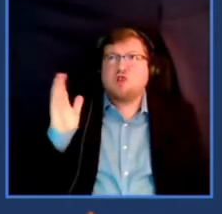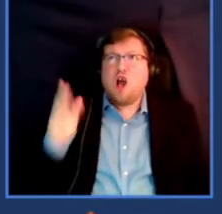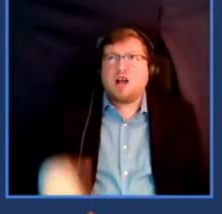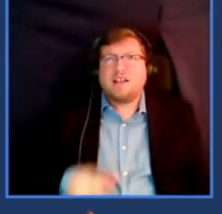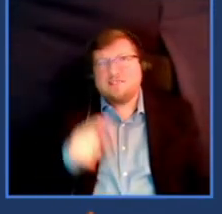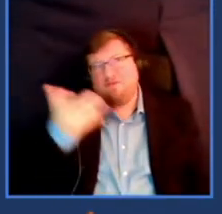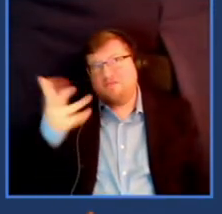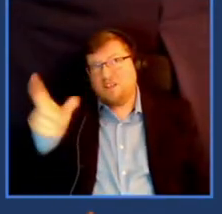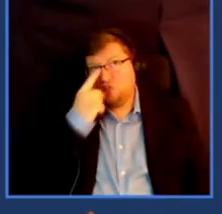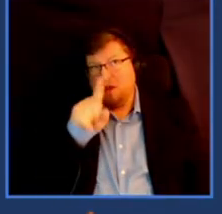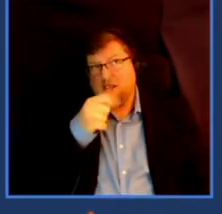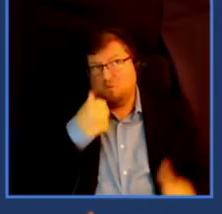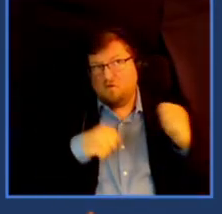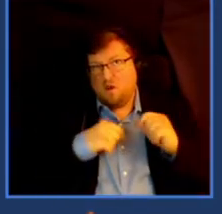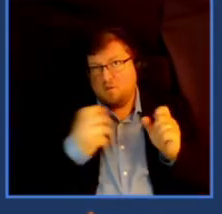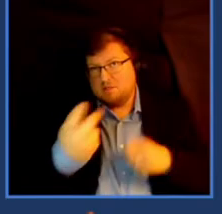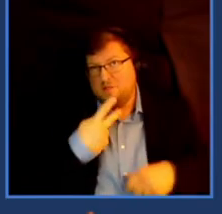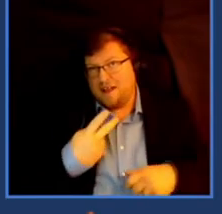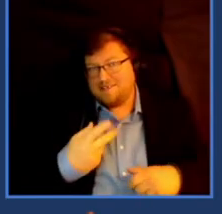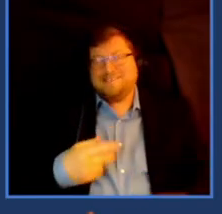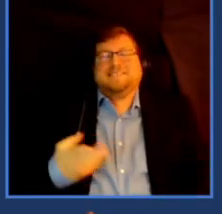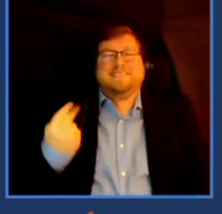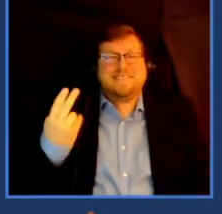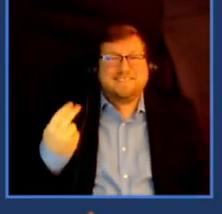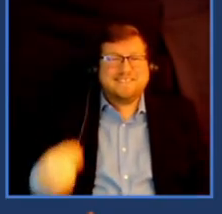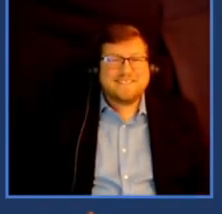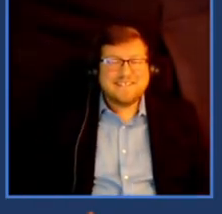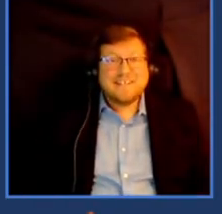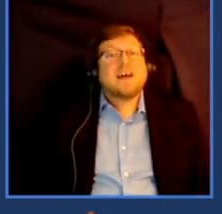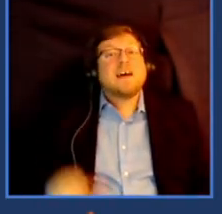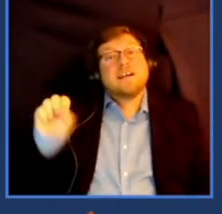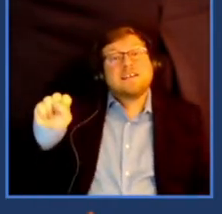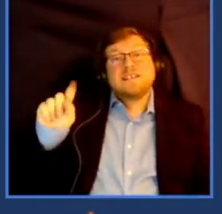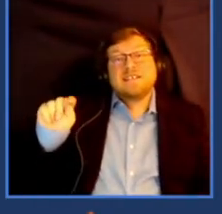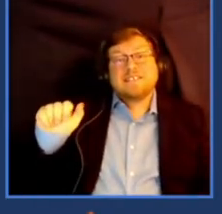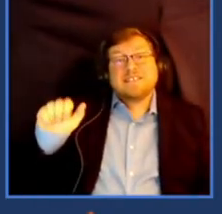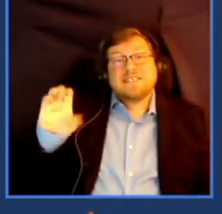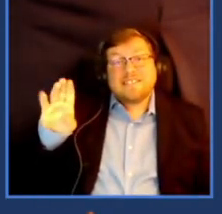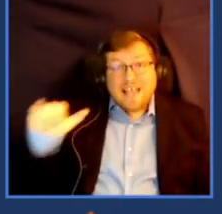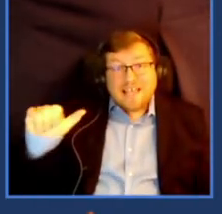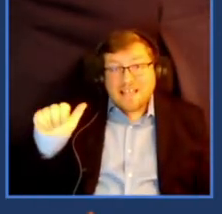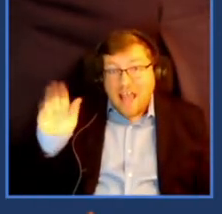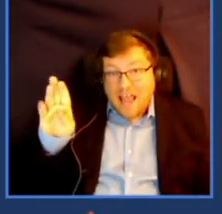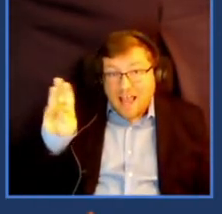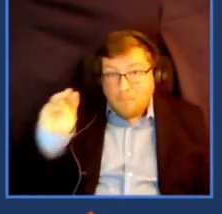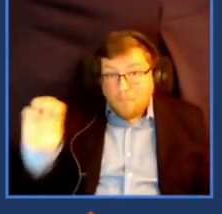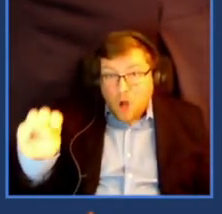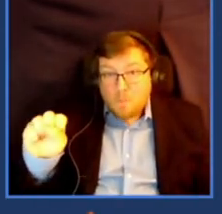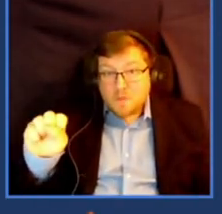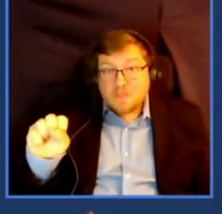here. And let's hear it for Stacey Abrams.